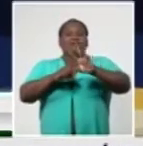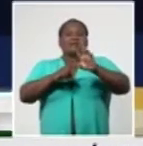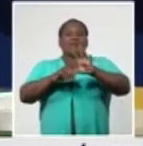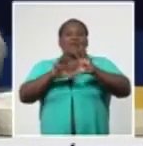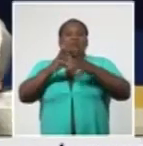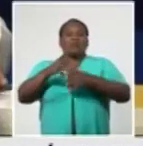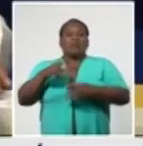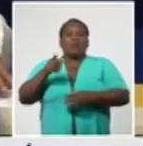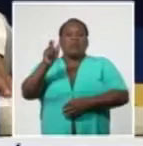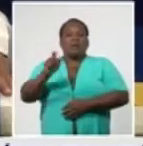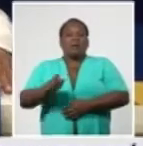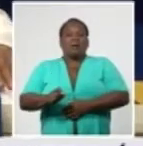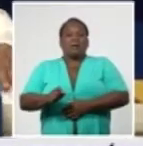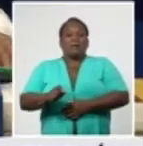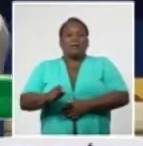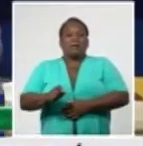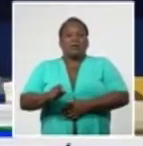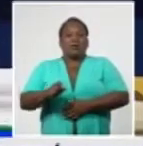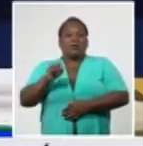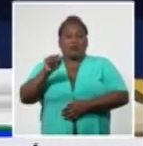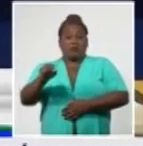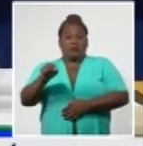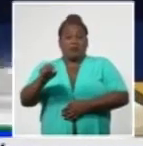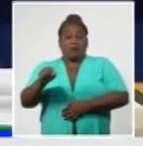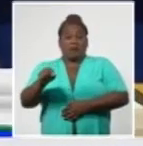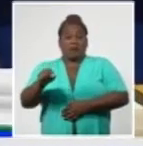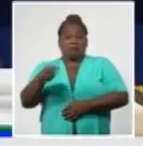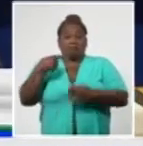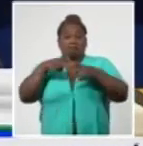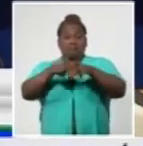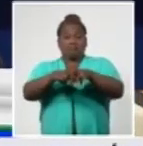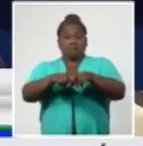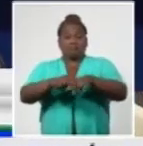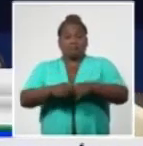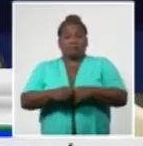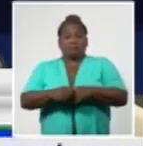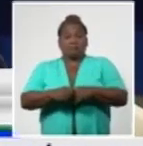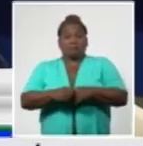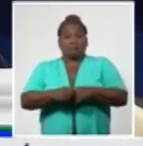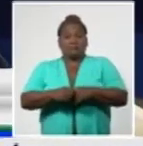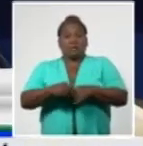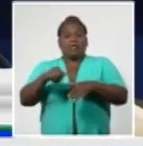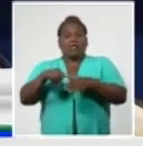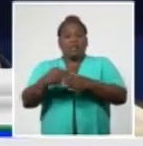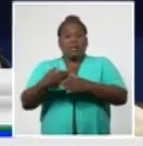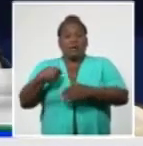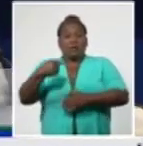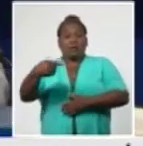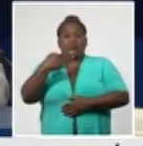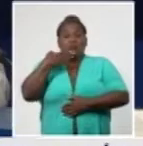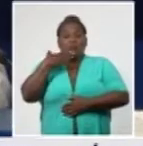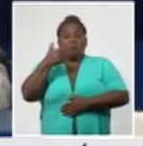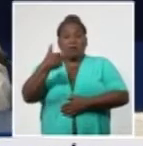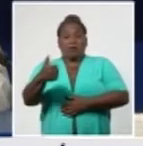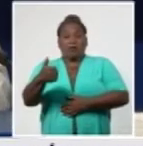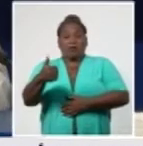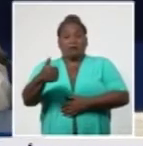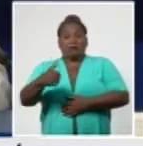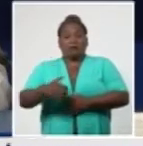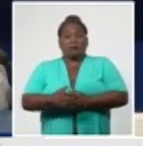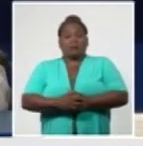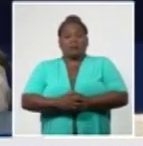Good morning to you, good morning to Gisela, and all our audience tune in at this hour in different places.